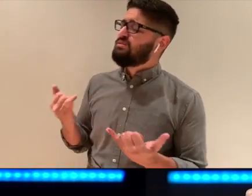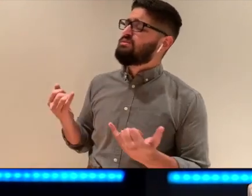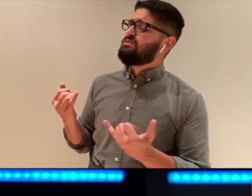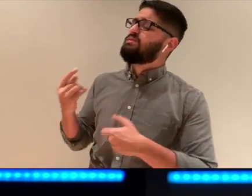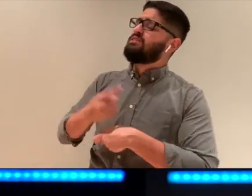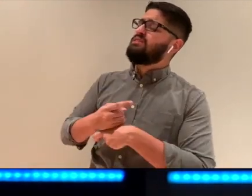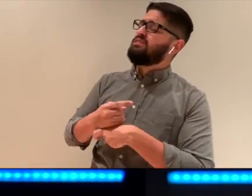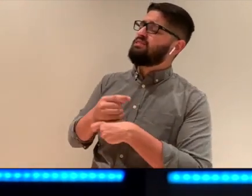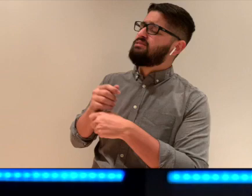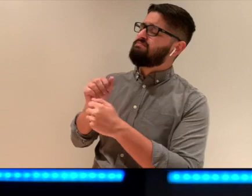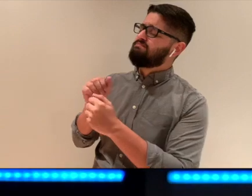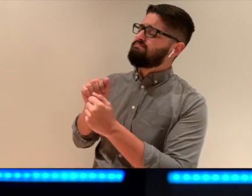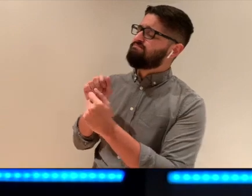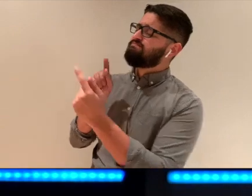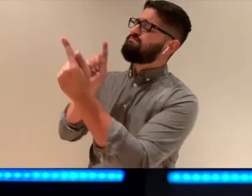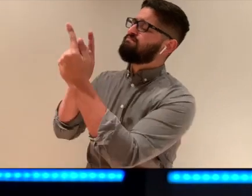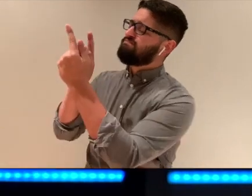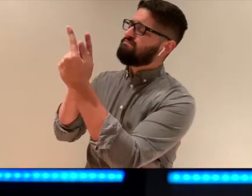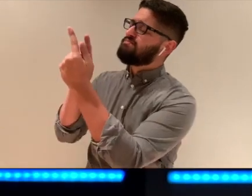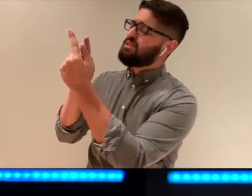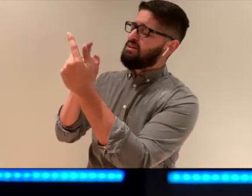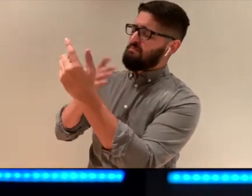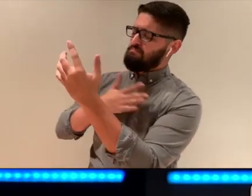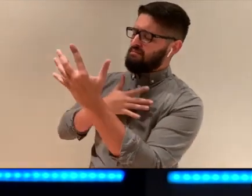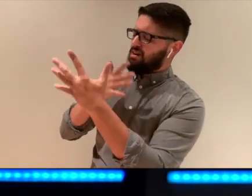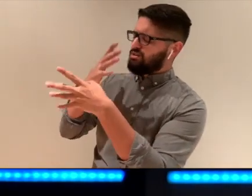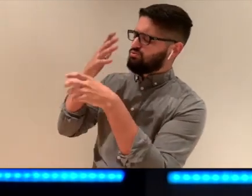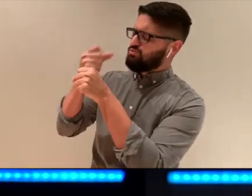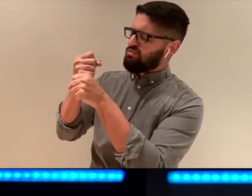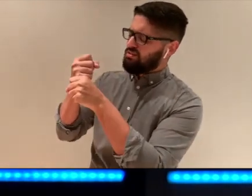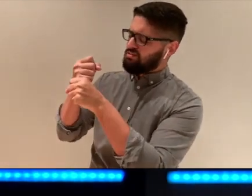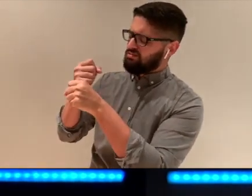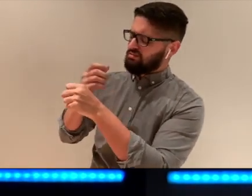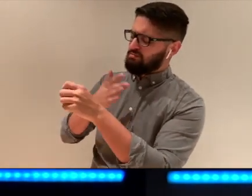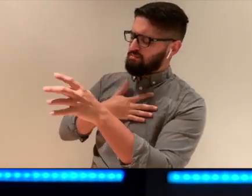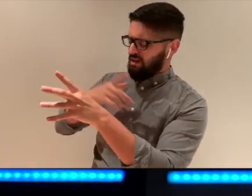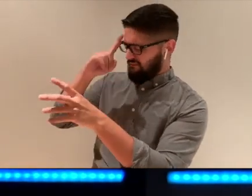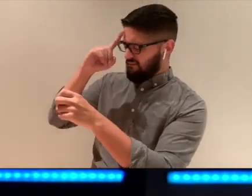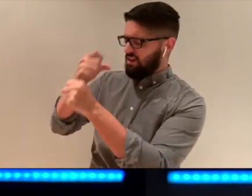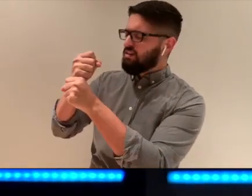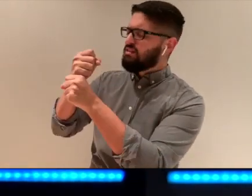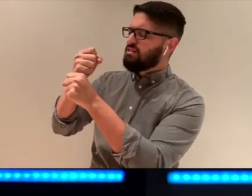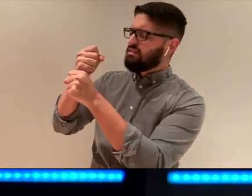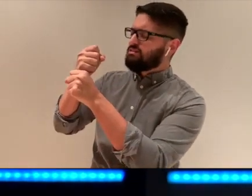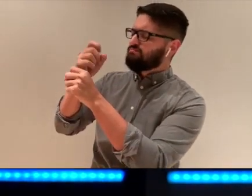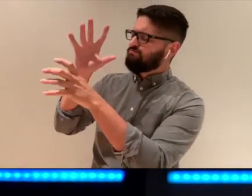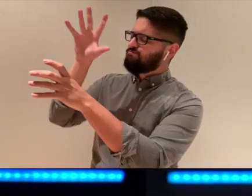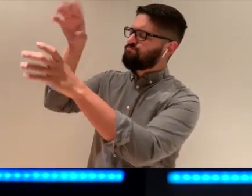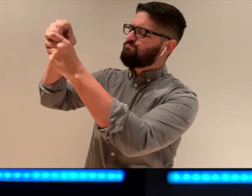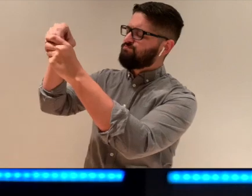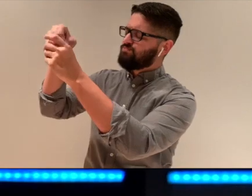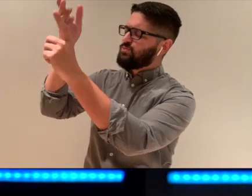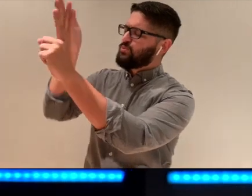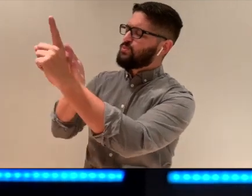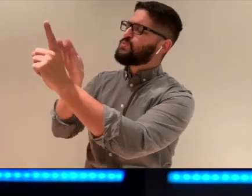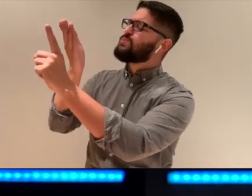And today I come before you and I put my trust and my faith in you.